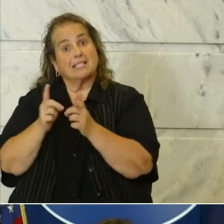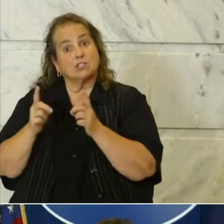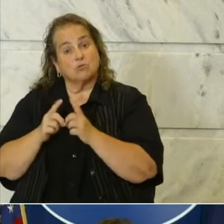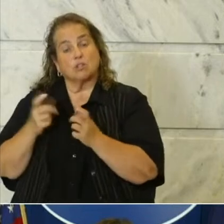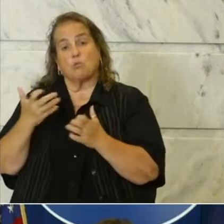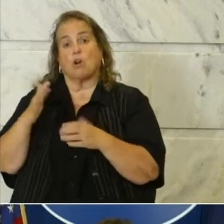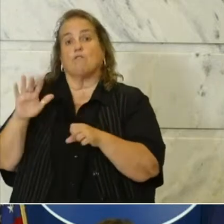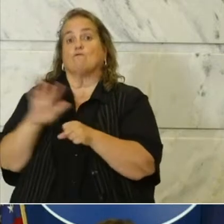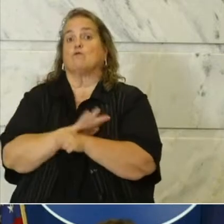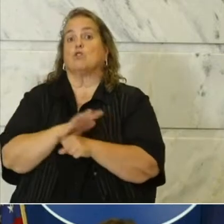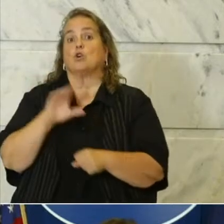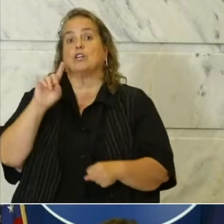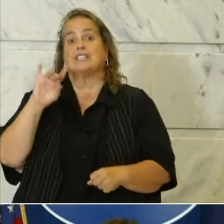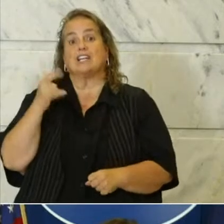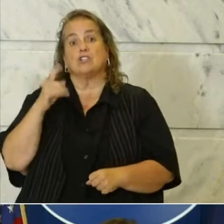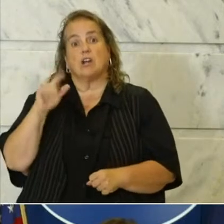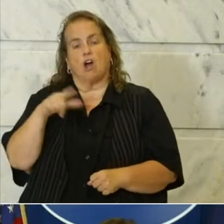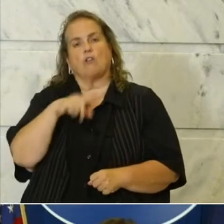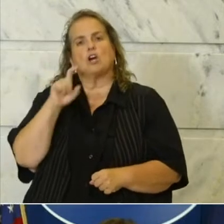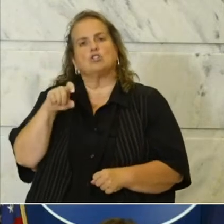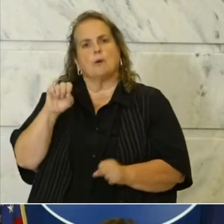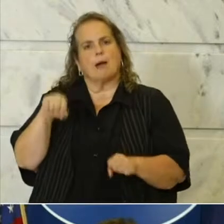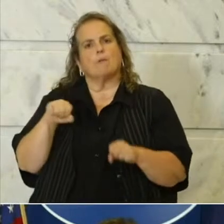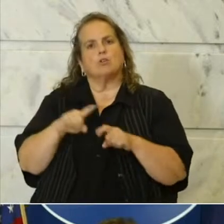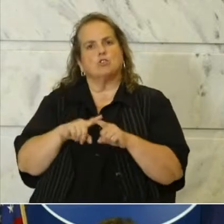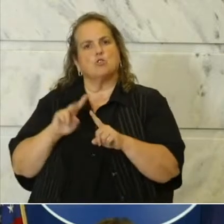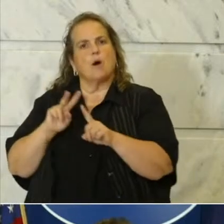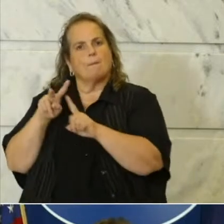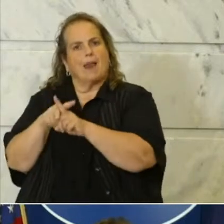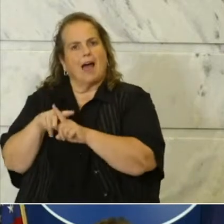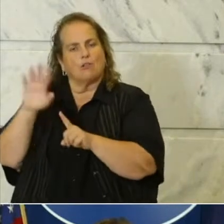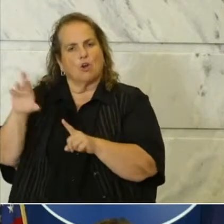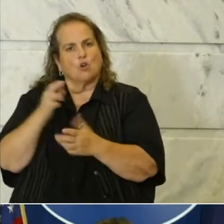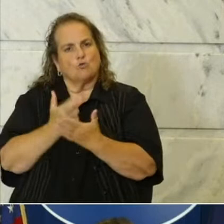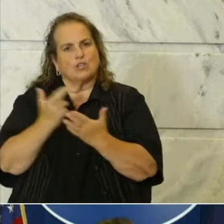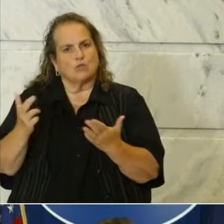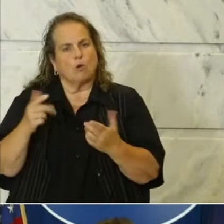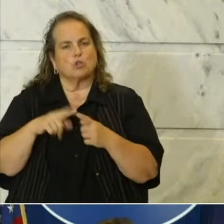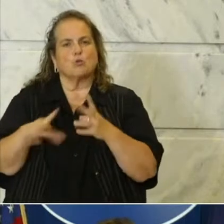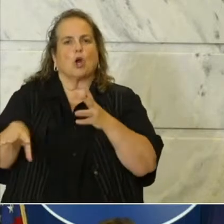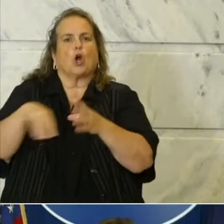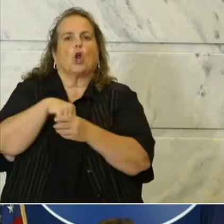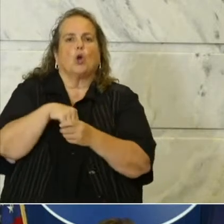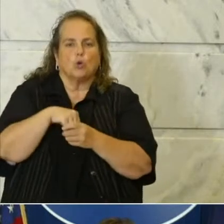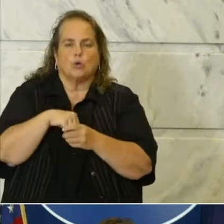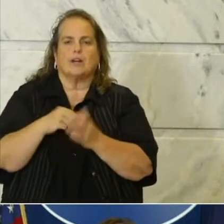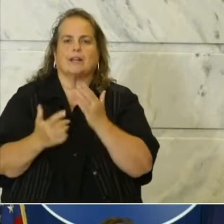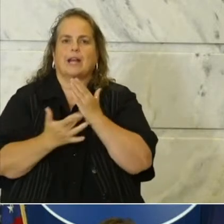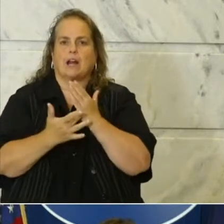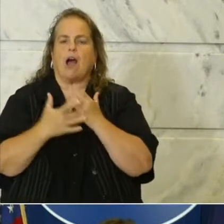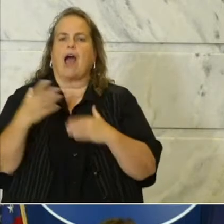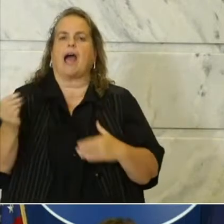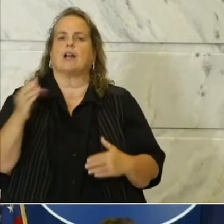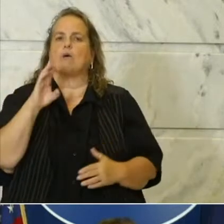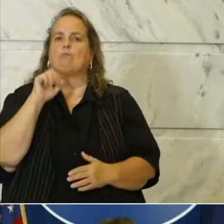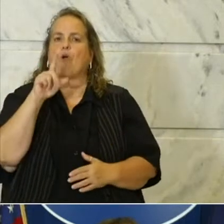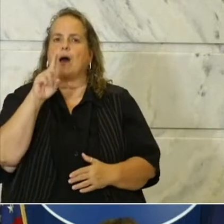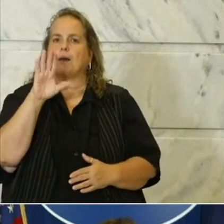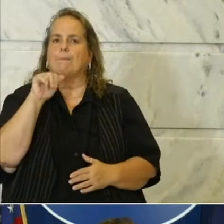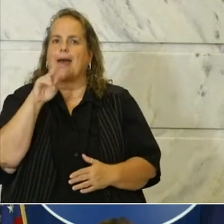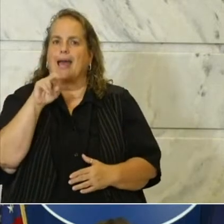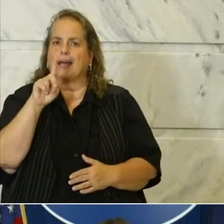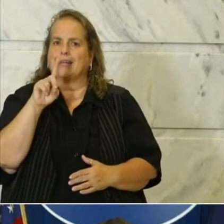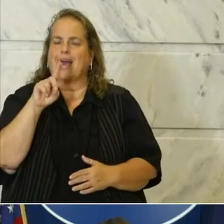full digital, they should be able to apply their resources to increase technology and broadband access. If we have other schools, and maybe